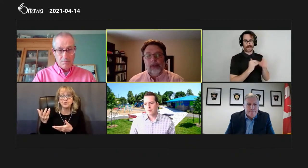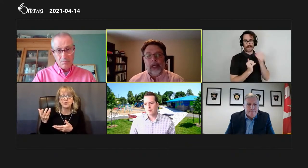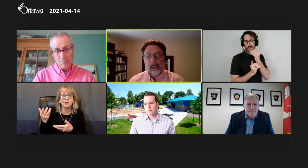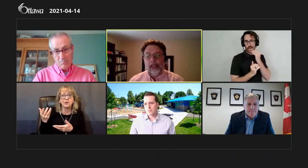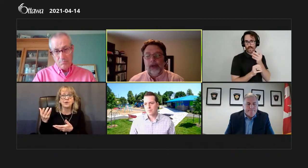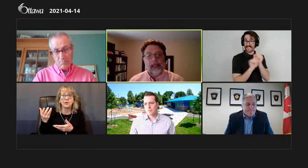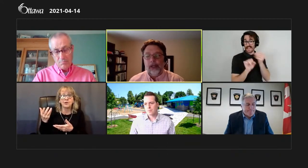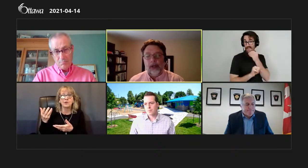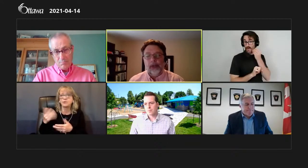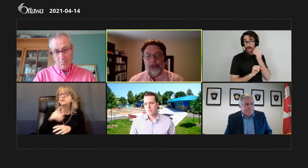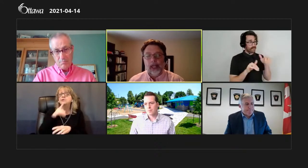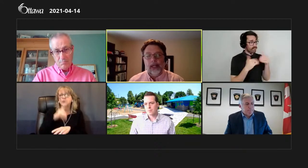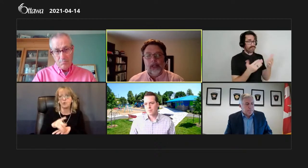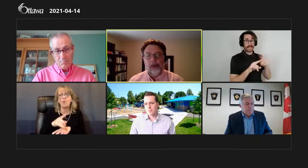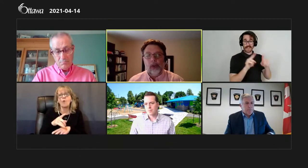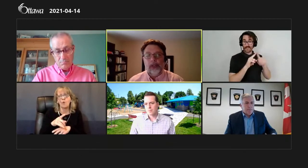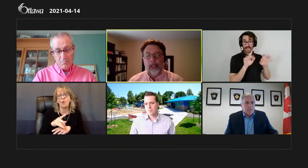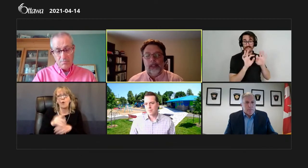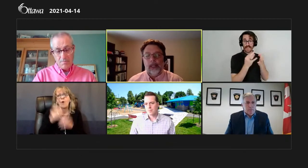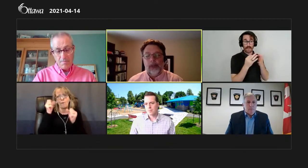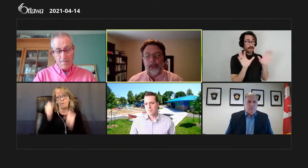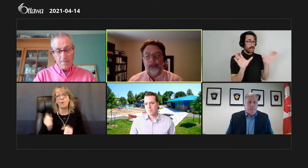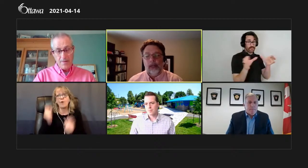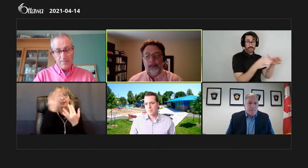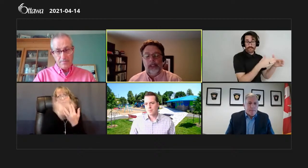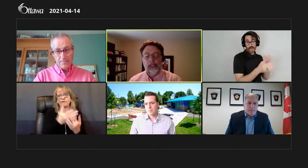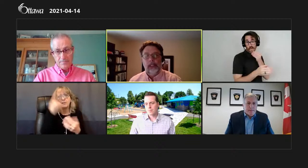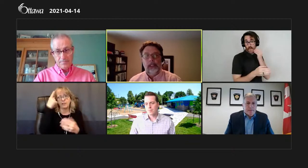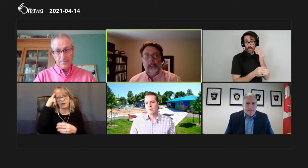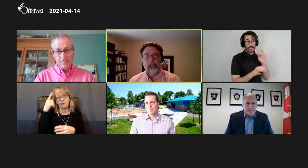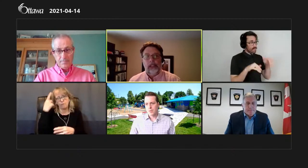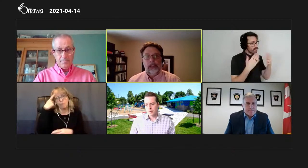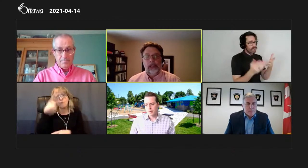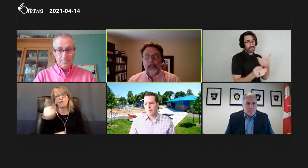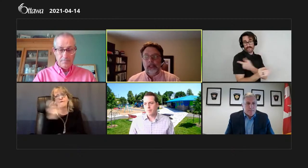able to immunize various congregate settings, including the ones that were described.